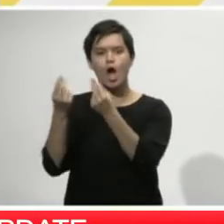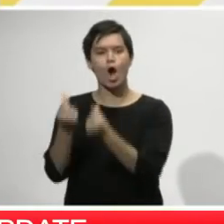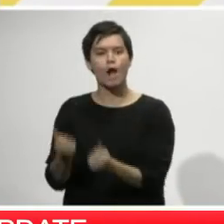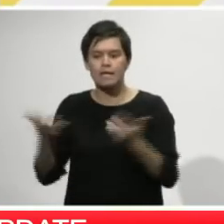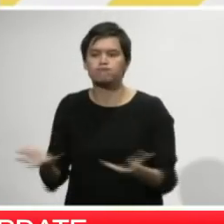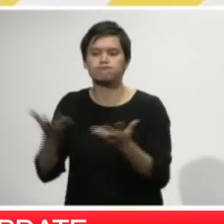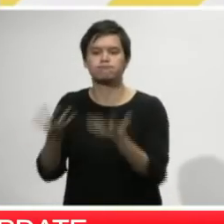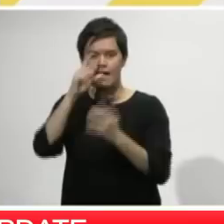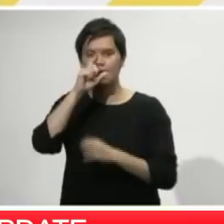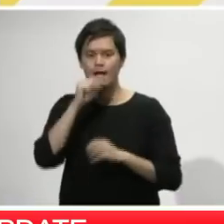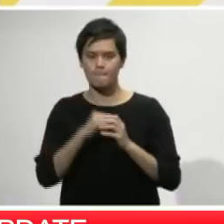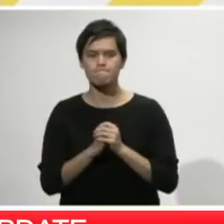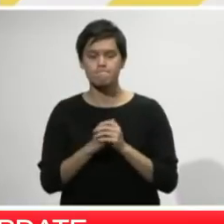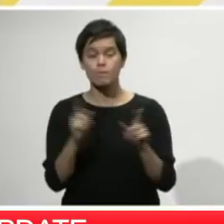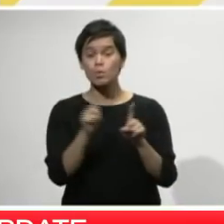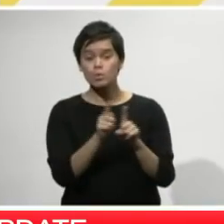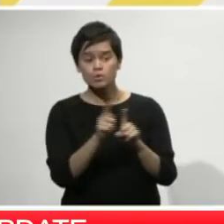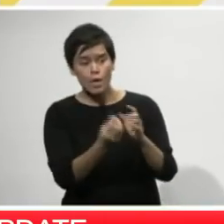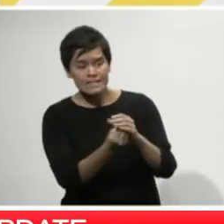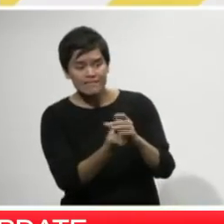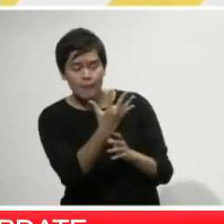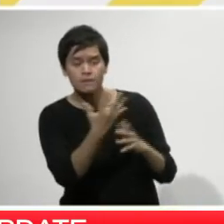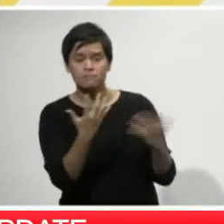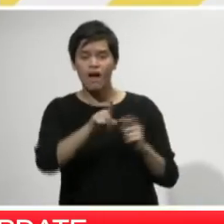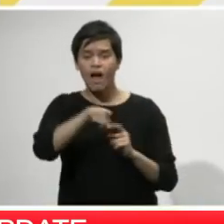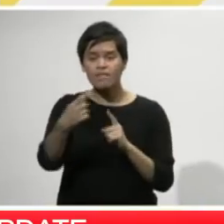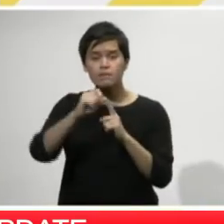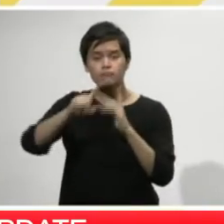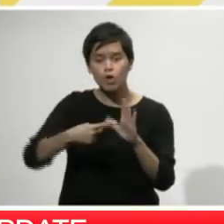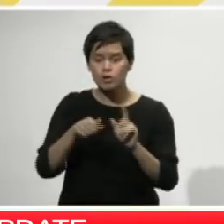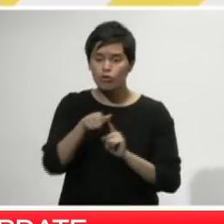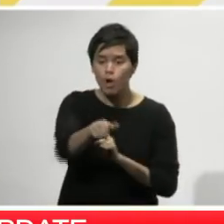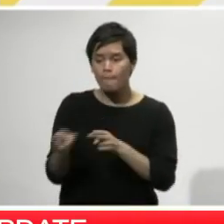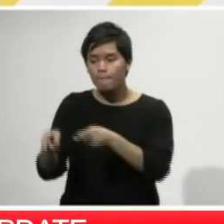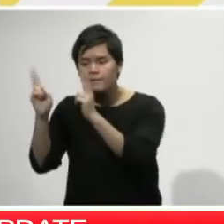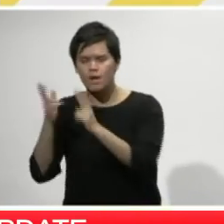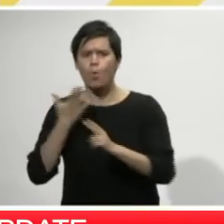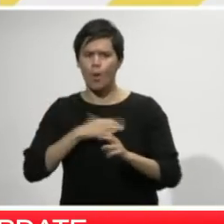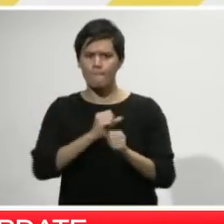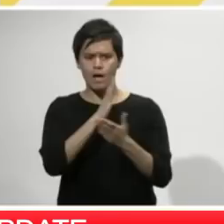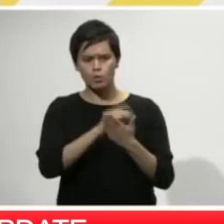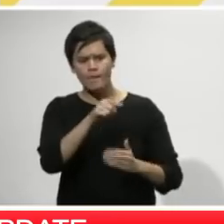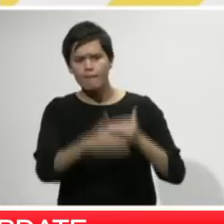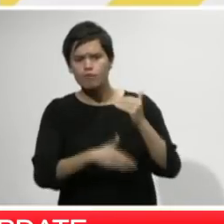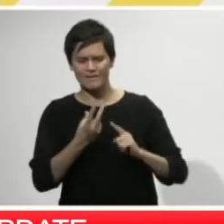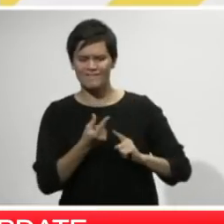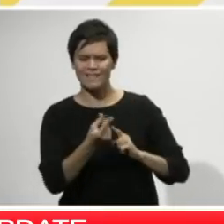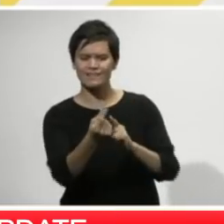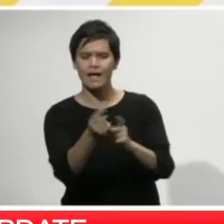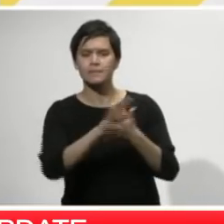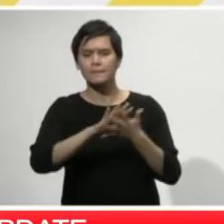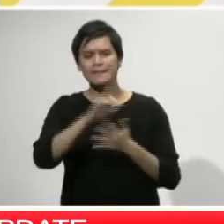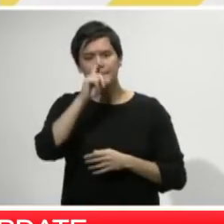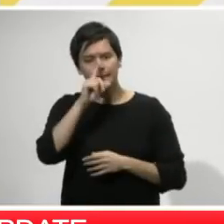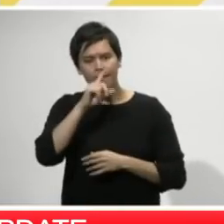at measures to speed up consents for the development and infrastructure projects during the current recovery from COVID-19 to provide jobs